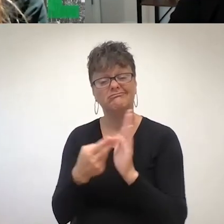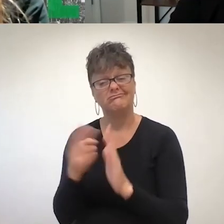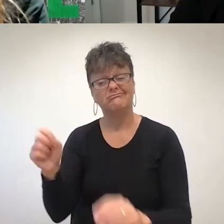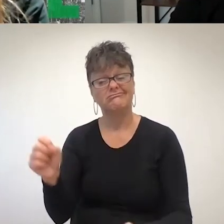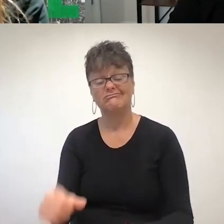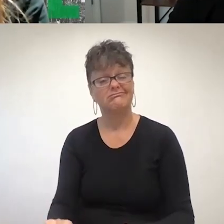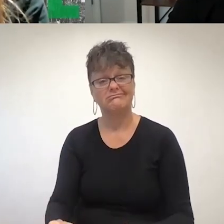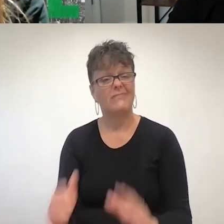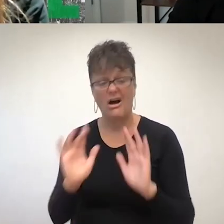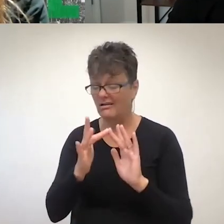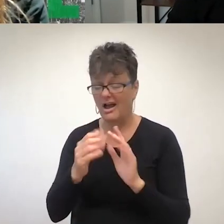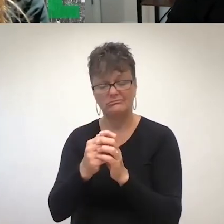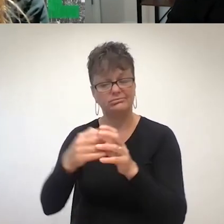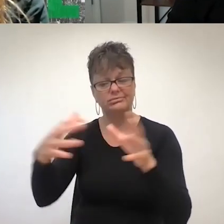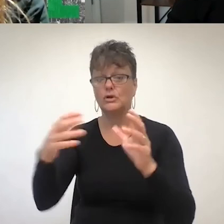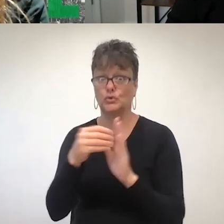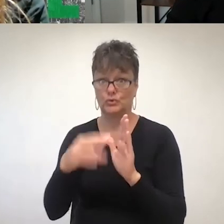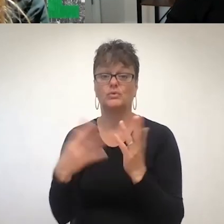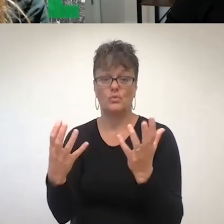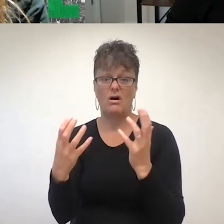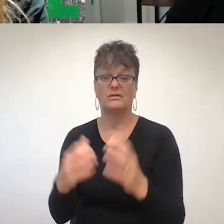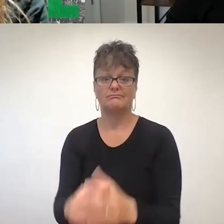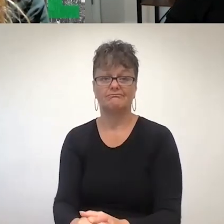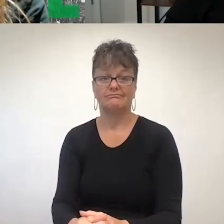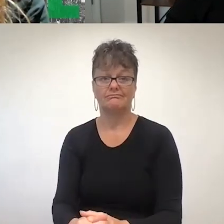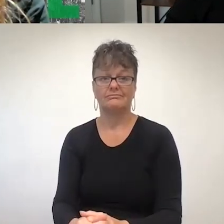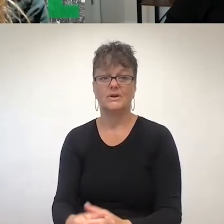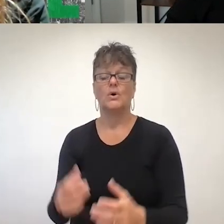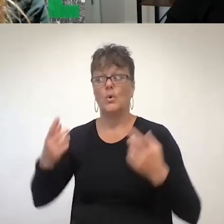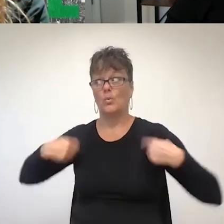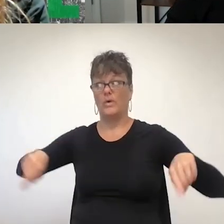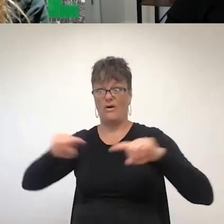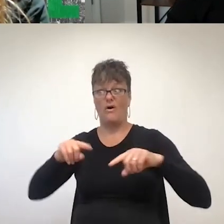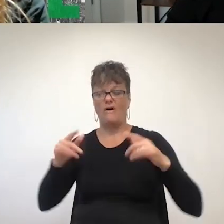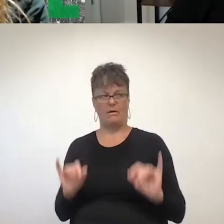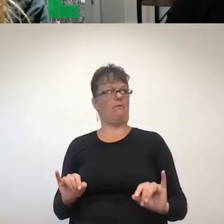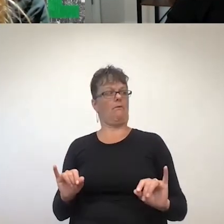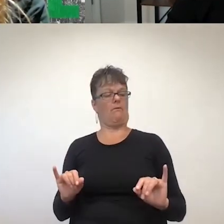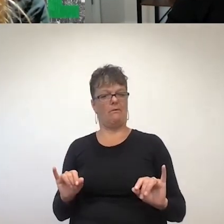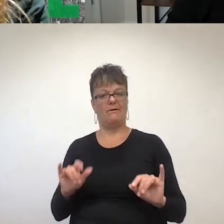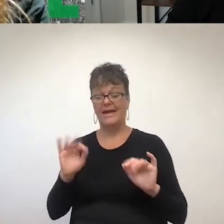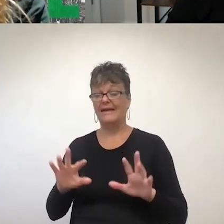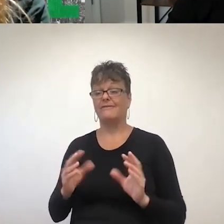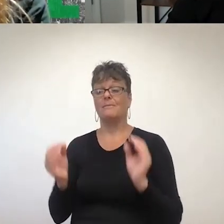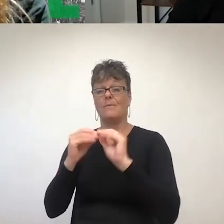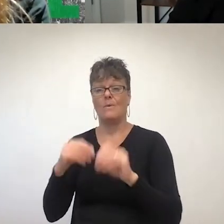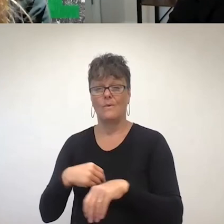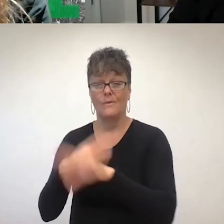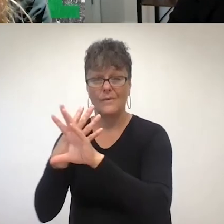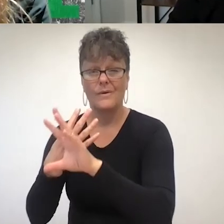grow. Students are asking for it. We all collectively learned that offering more remote and virtual